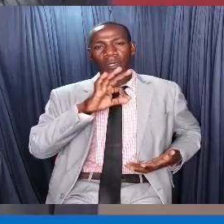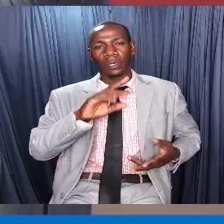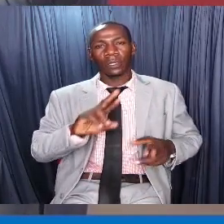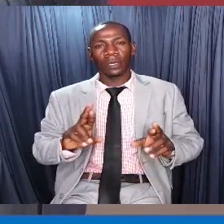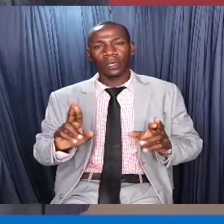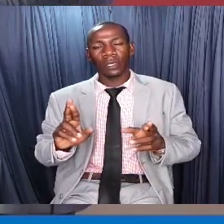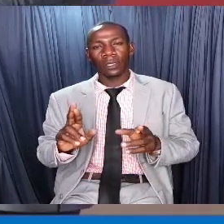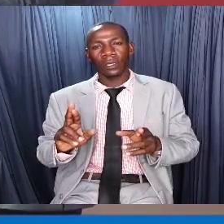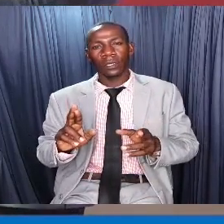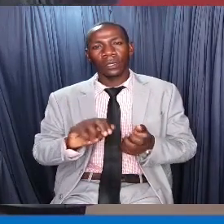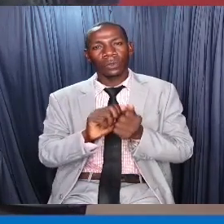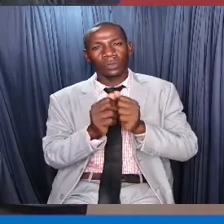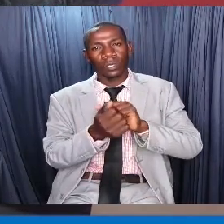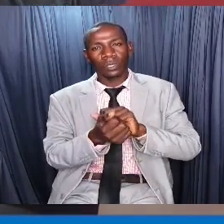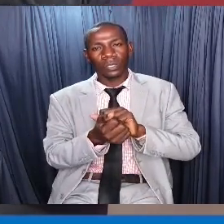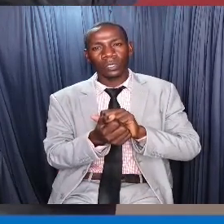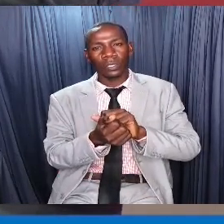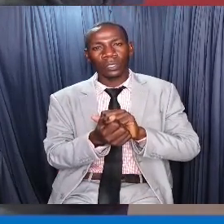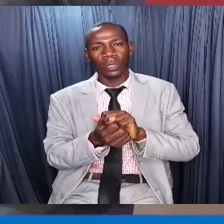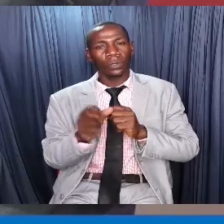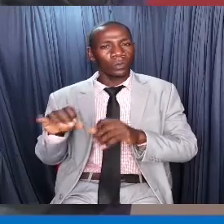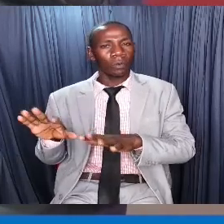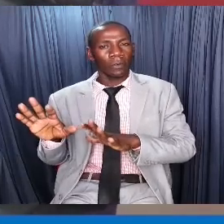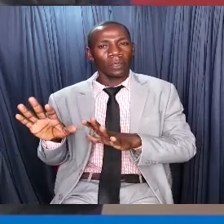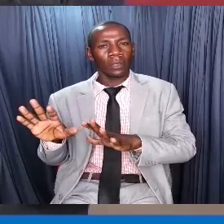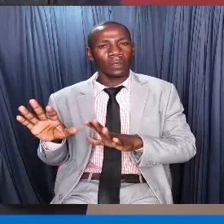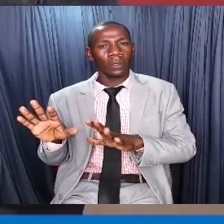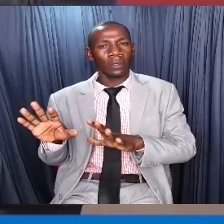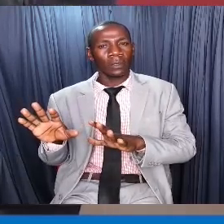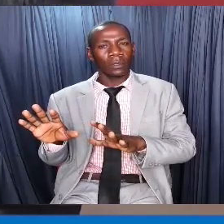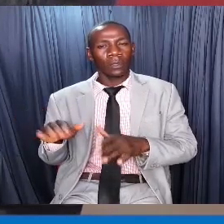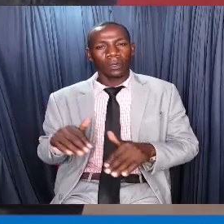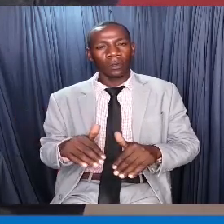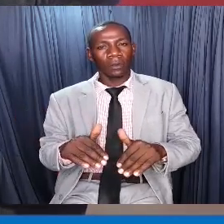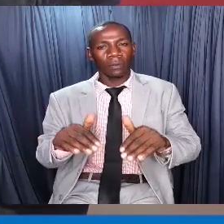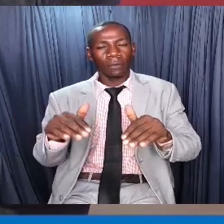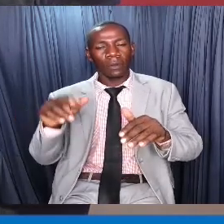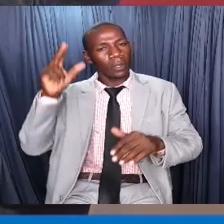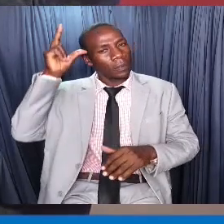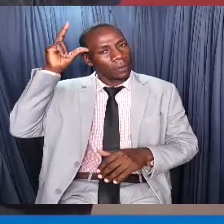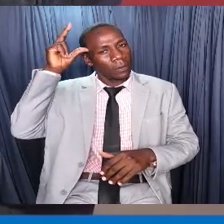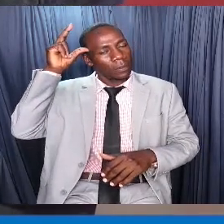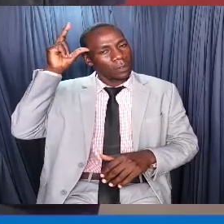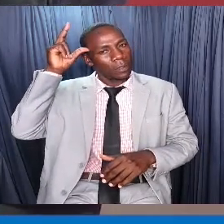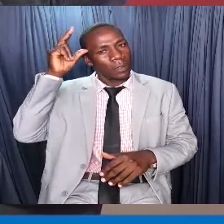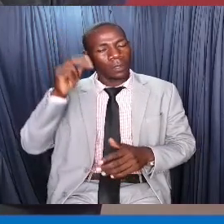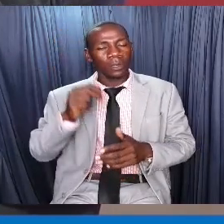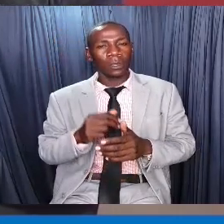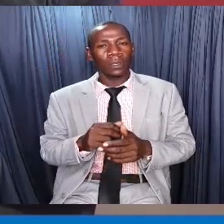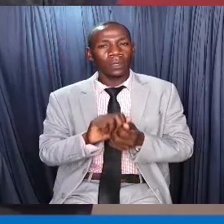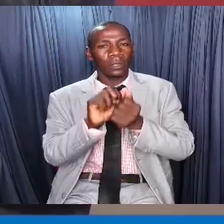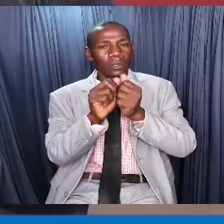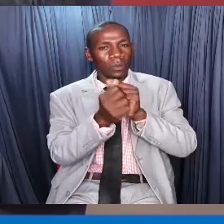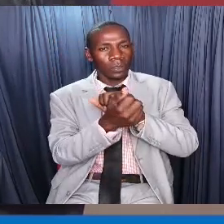tayari. Is very ready. Kugeuka. To change. Kuachana. And forsake. Na kufuata shetani. Following the devil.